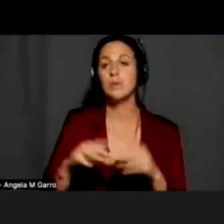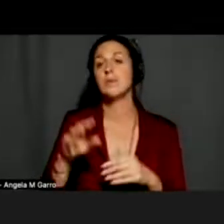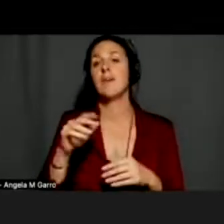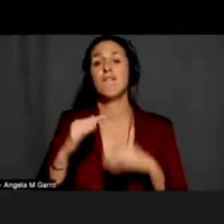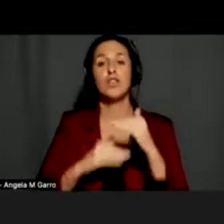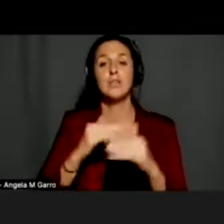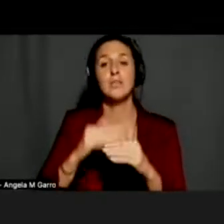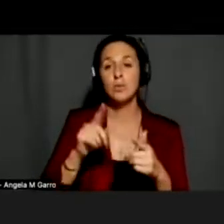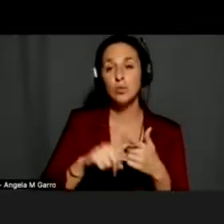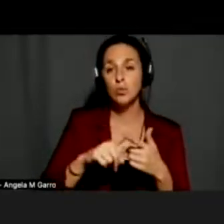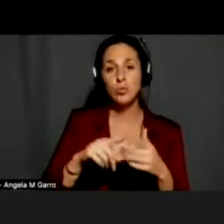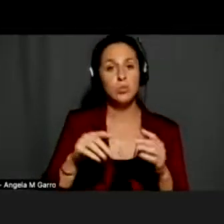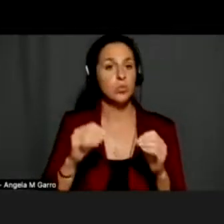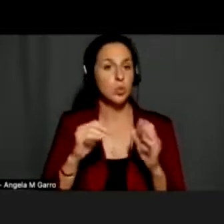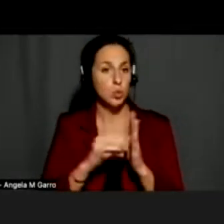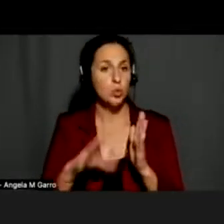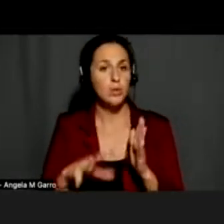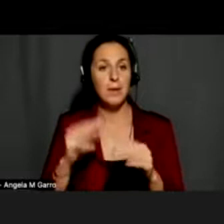families.